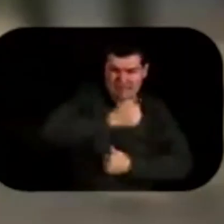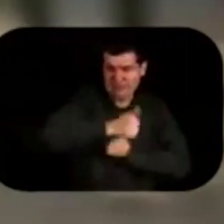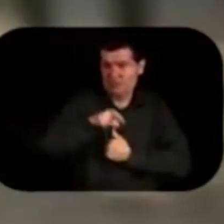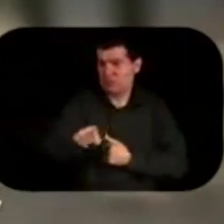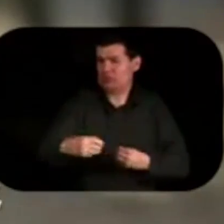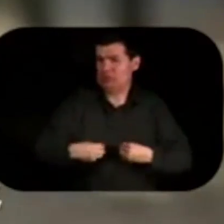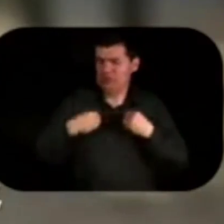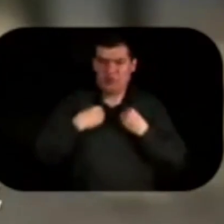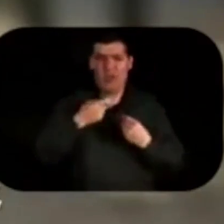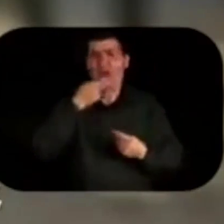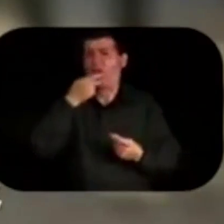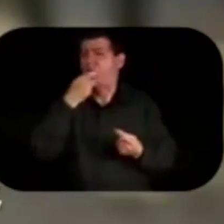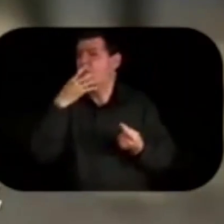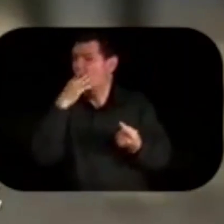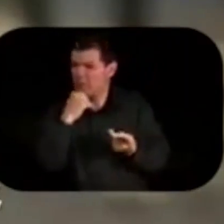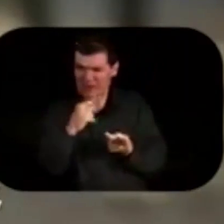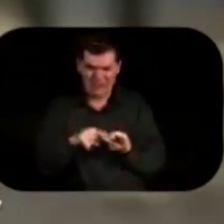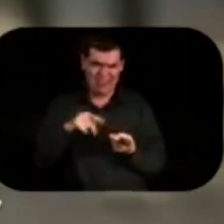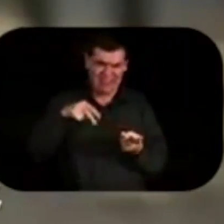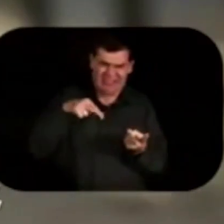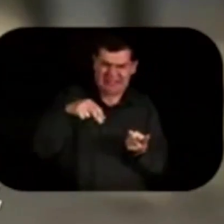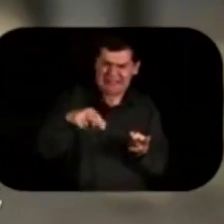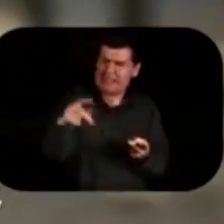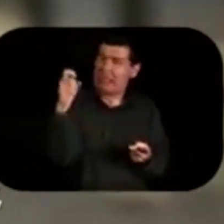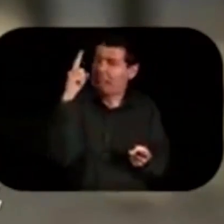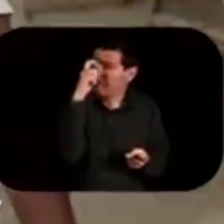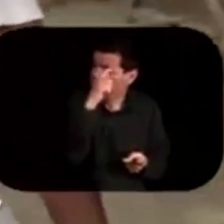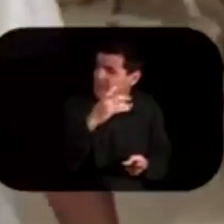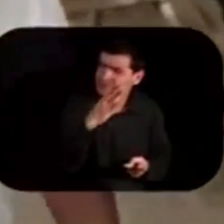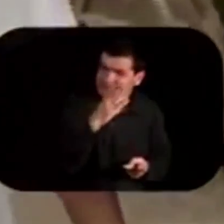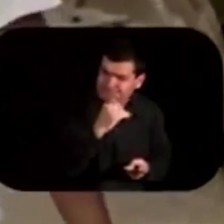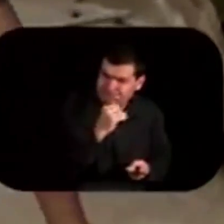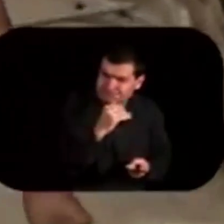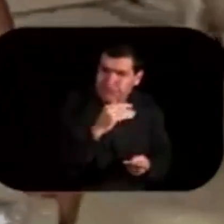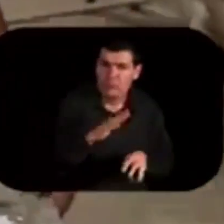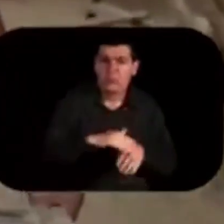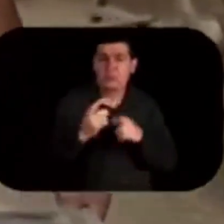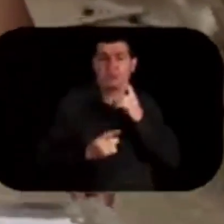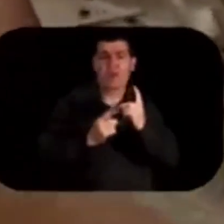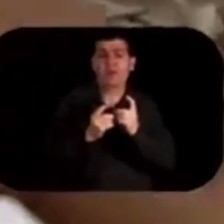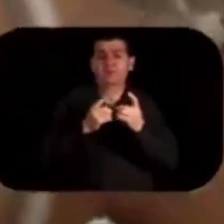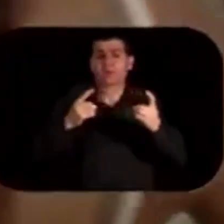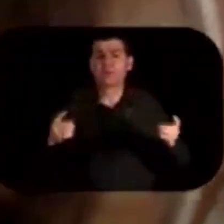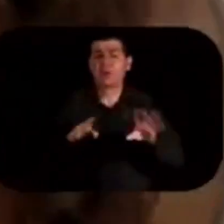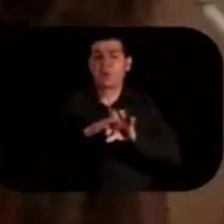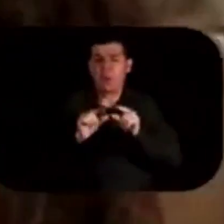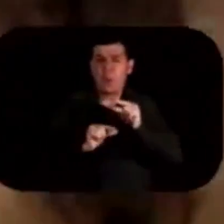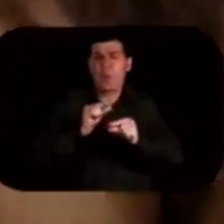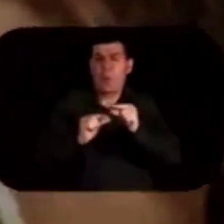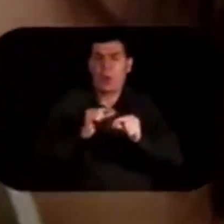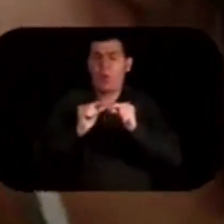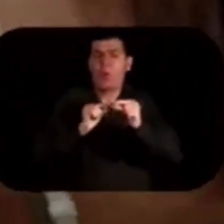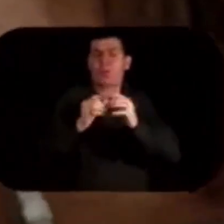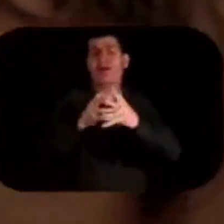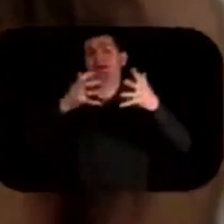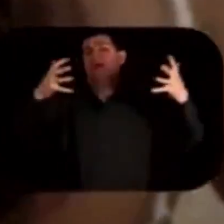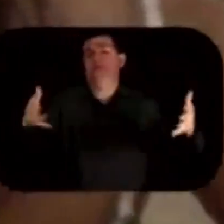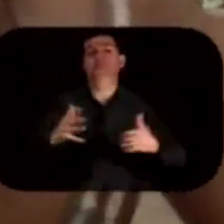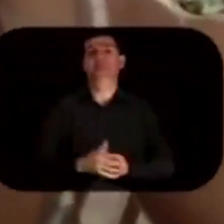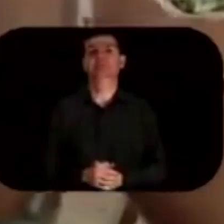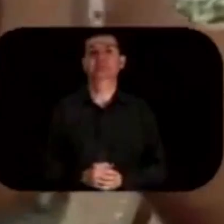difficult situation in his life. He couldn't speak and walk, but she has developed